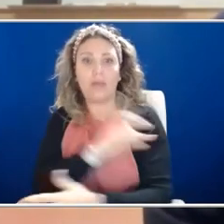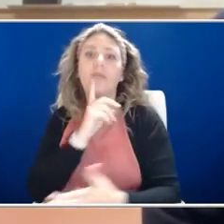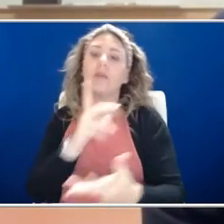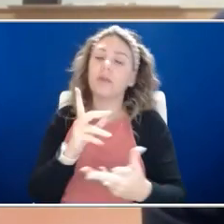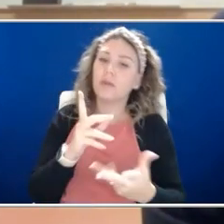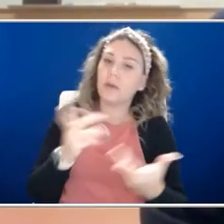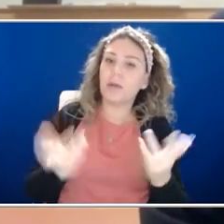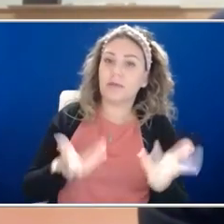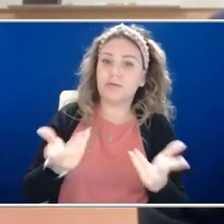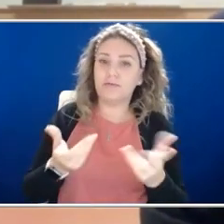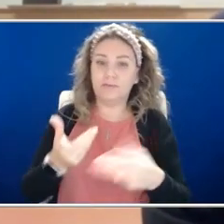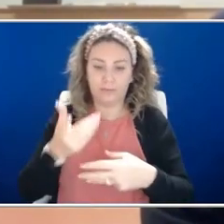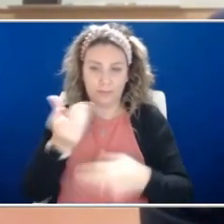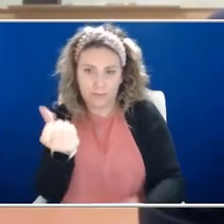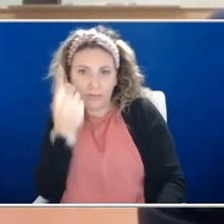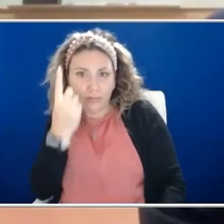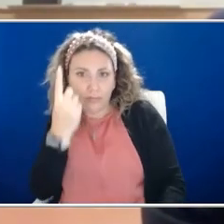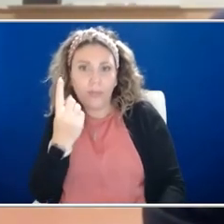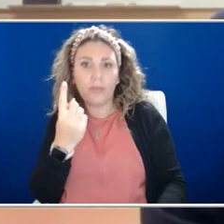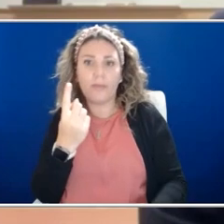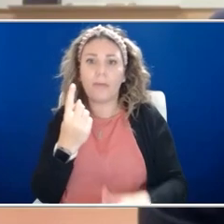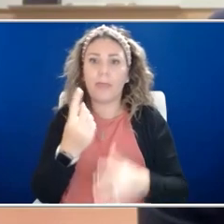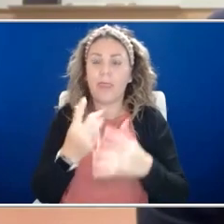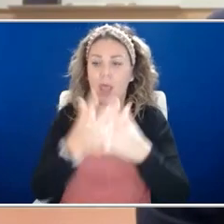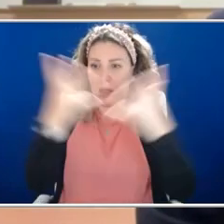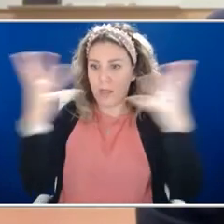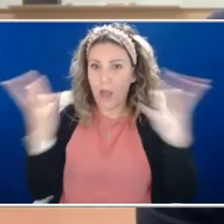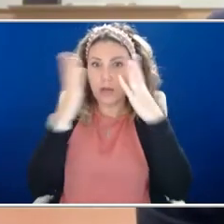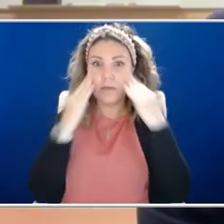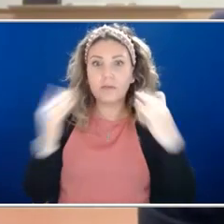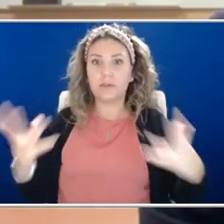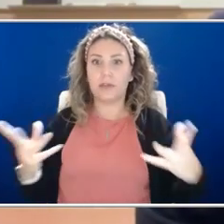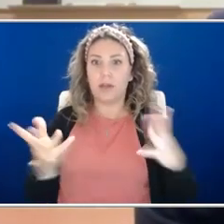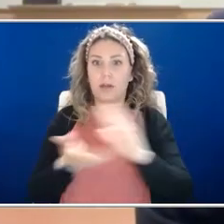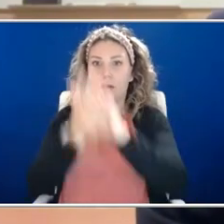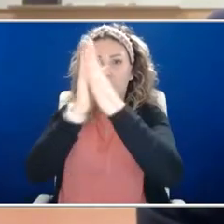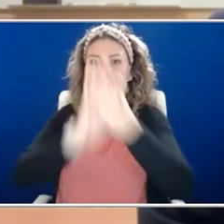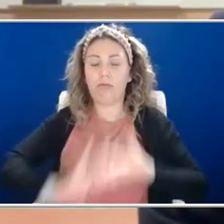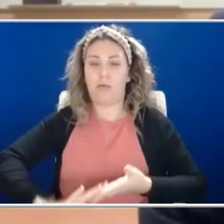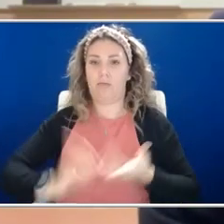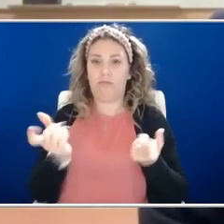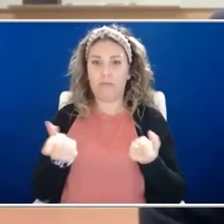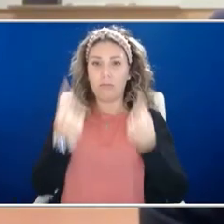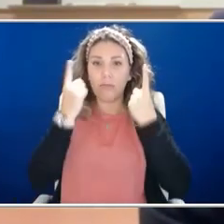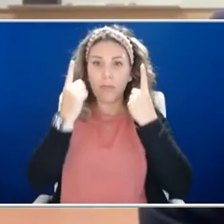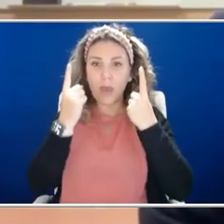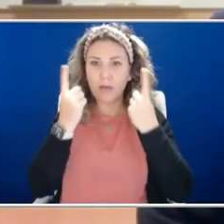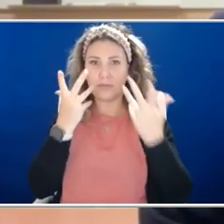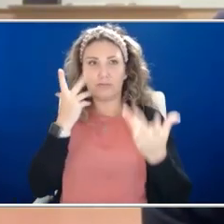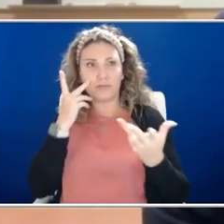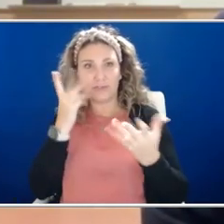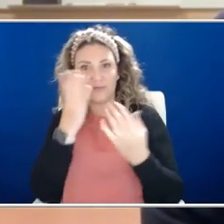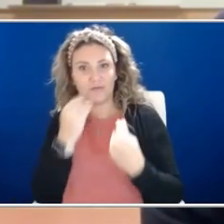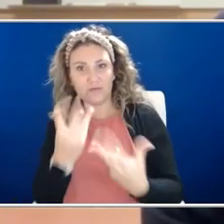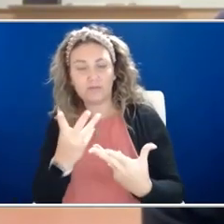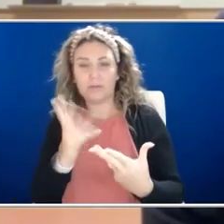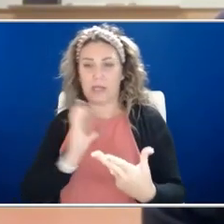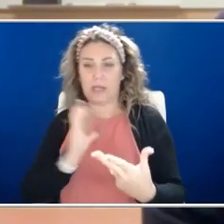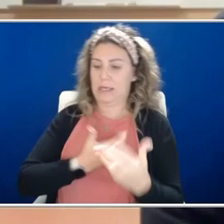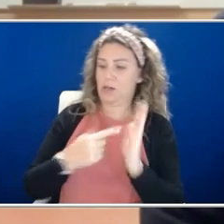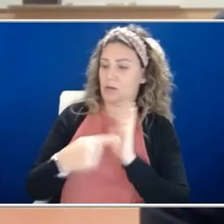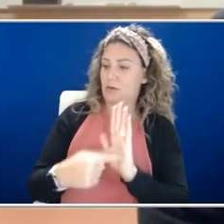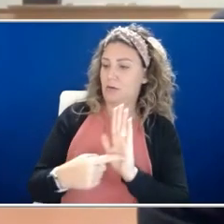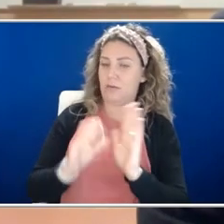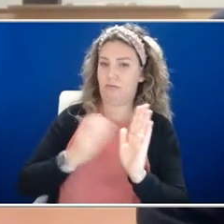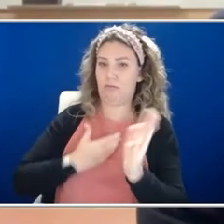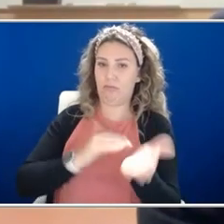to make sense of, you know, vast amount of data and turn it into intelligible insight. So, for instance, you know, our physicians spend a